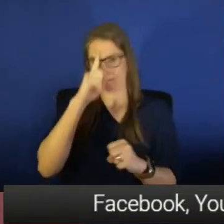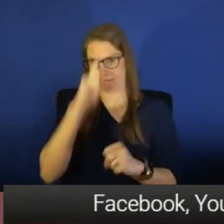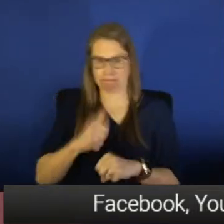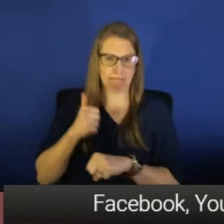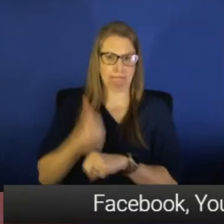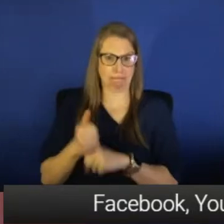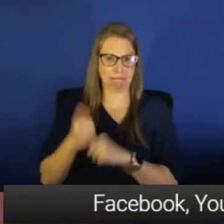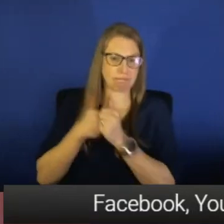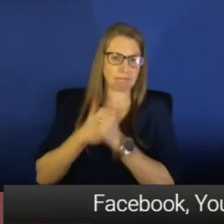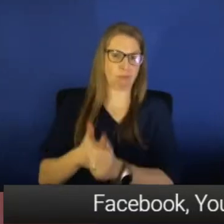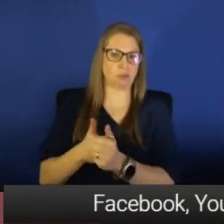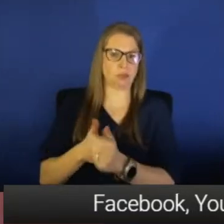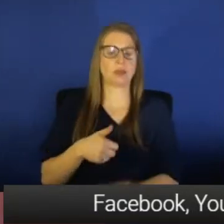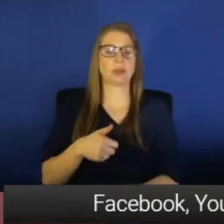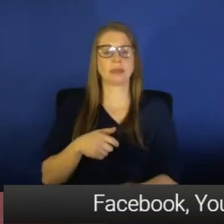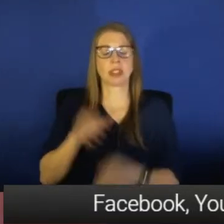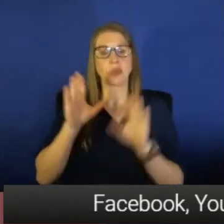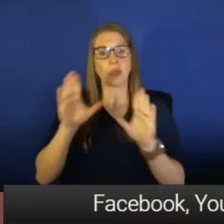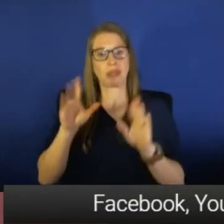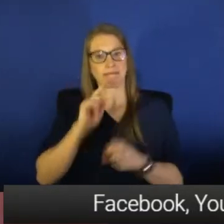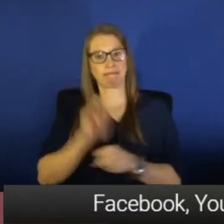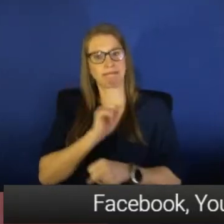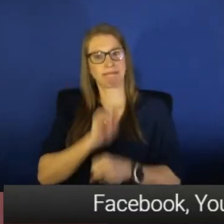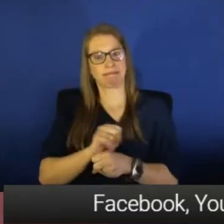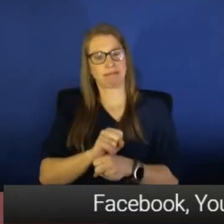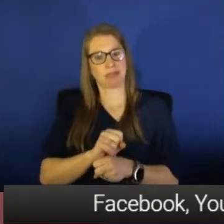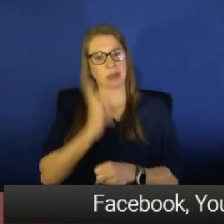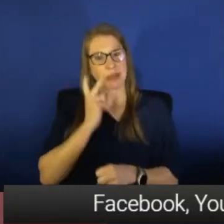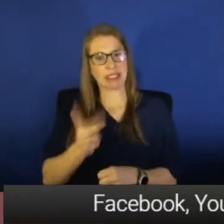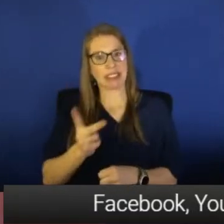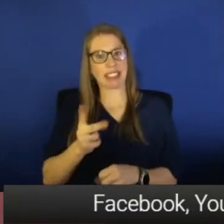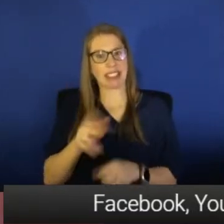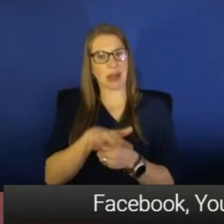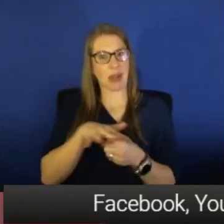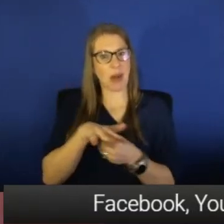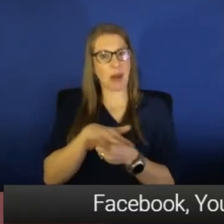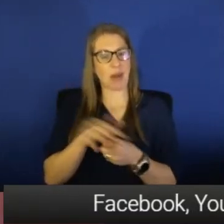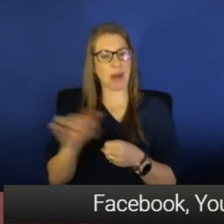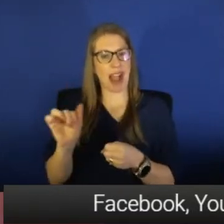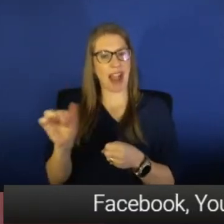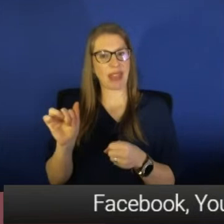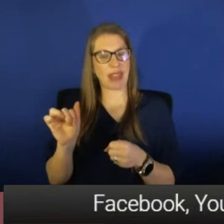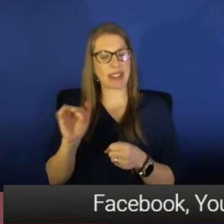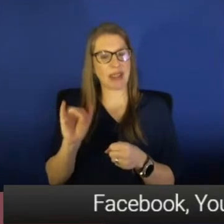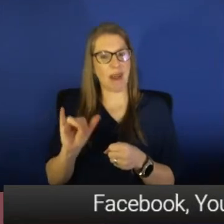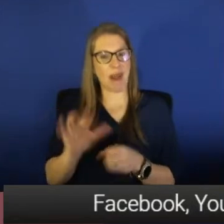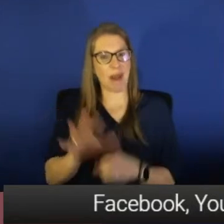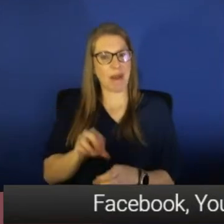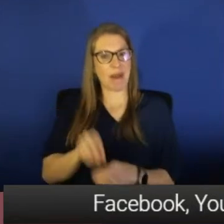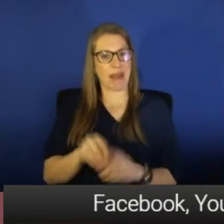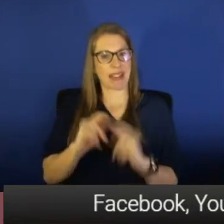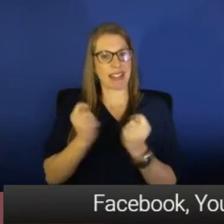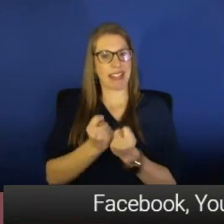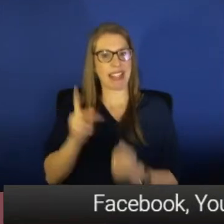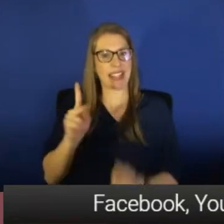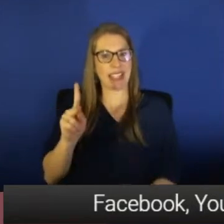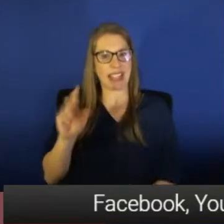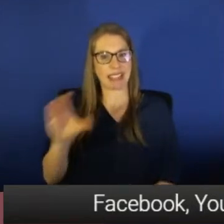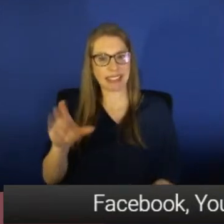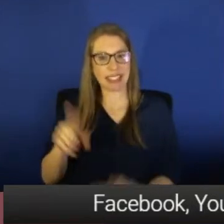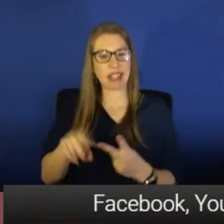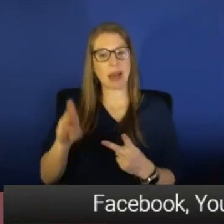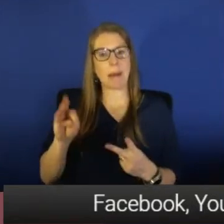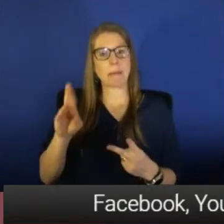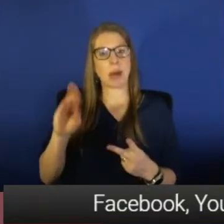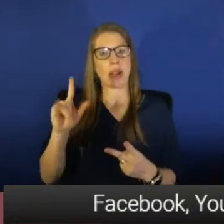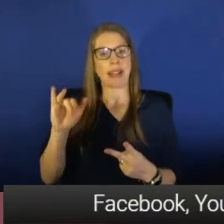was so wonderful, actually, to see a handful of really local athletes on that team, right? You got Kansas City,